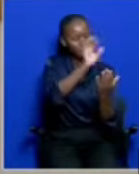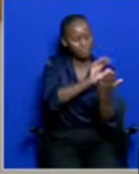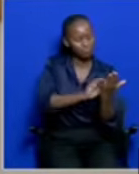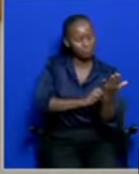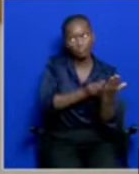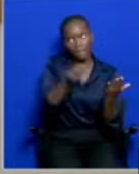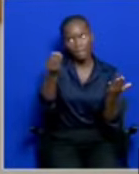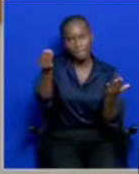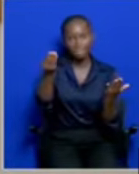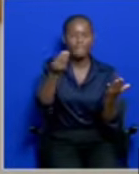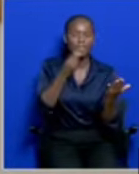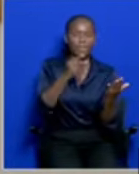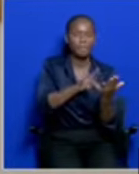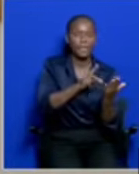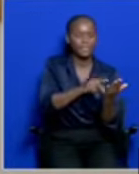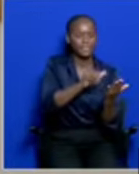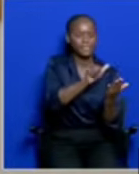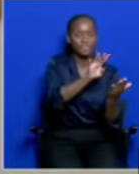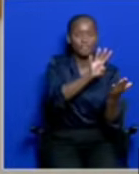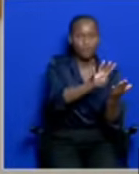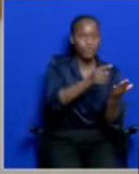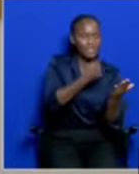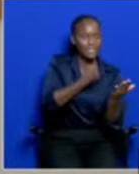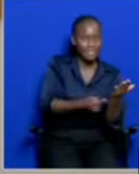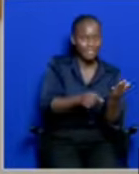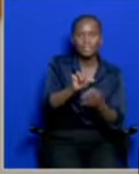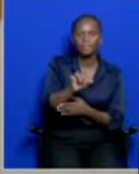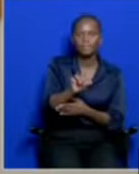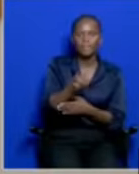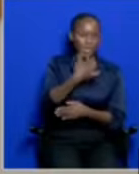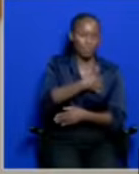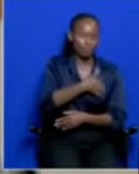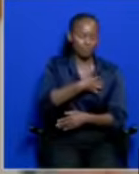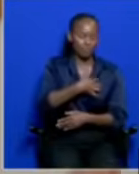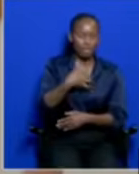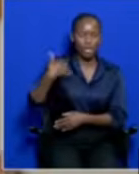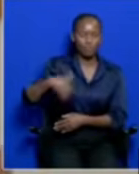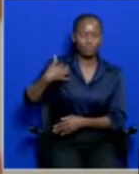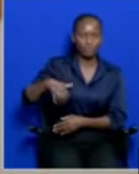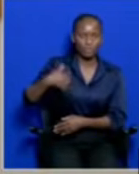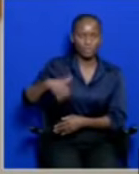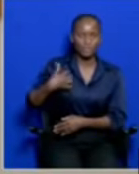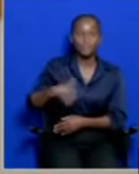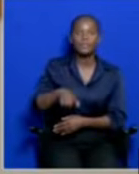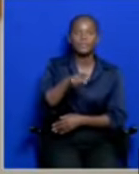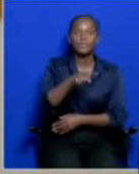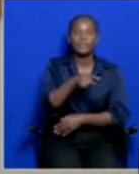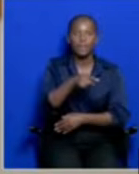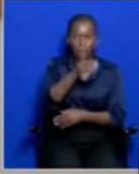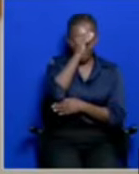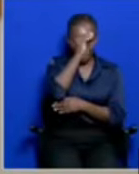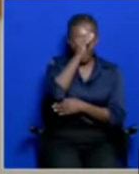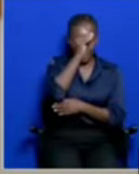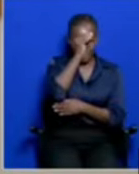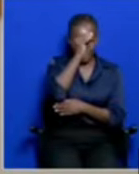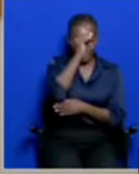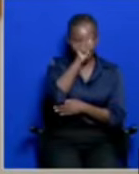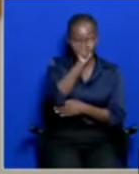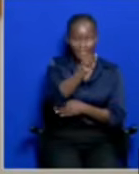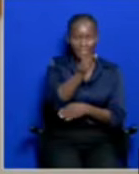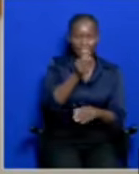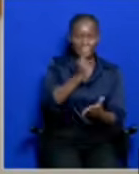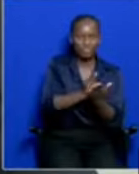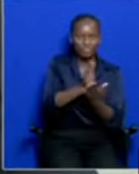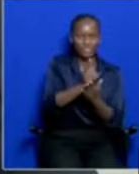reads Ekurhuleni Metropolitan Police Integrity and Standards. So that would be his office taking these statements and the